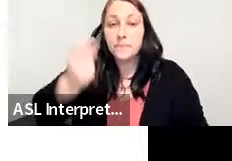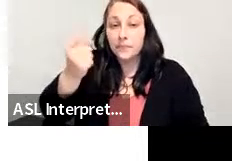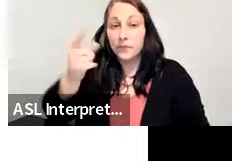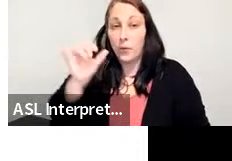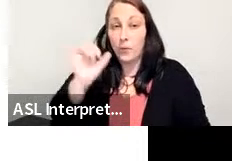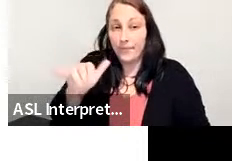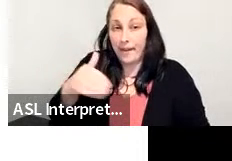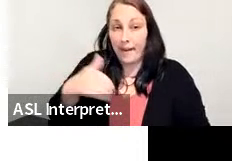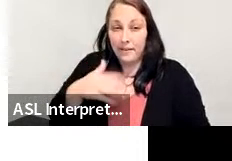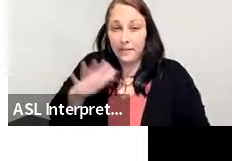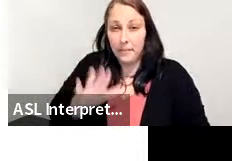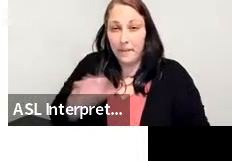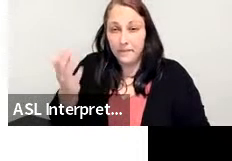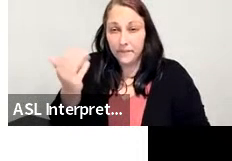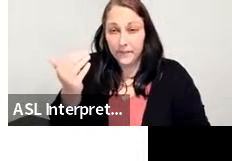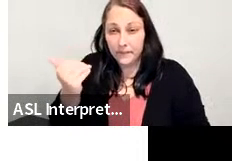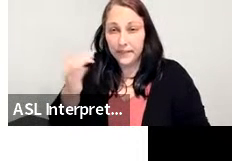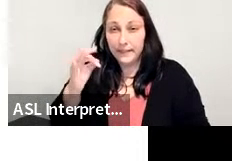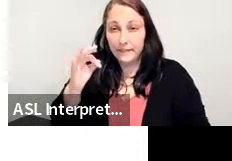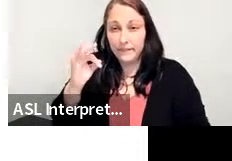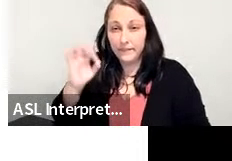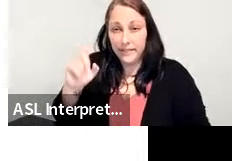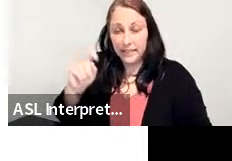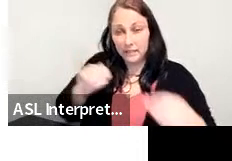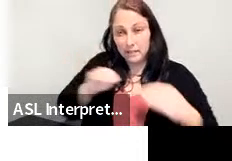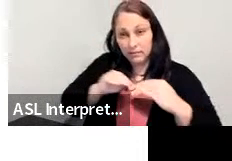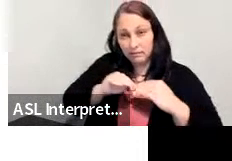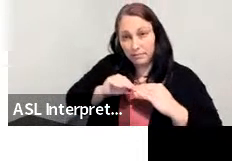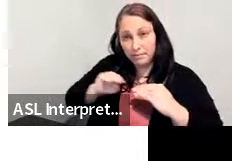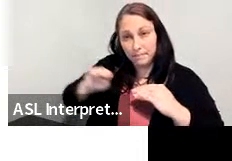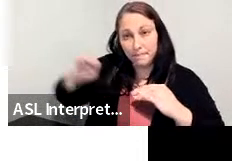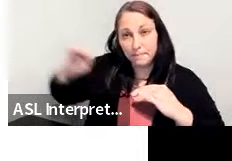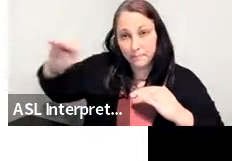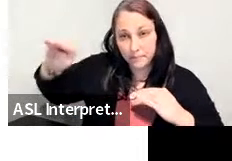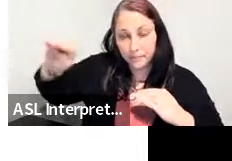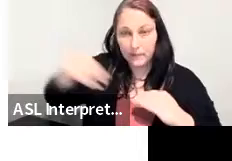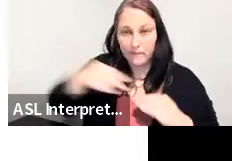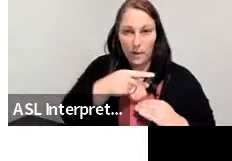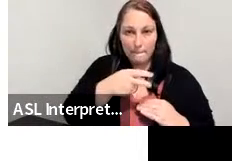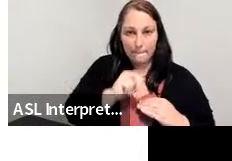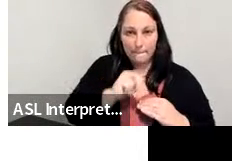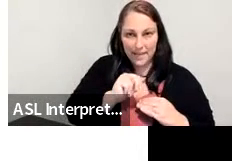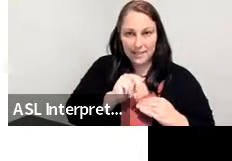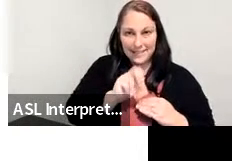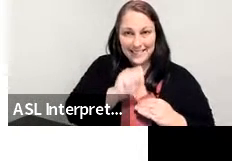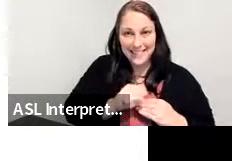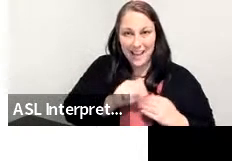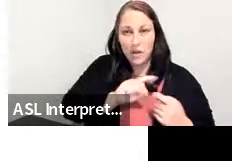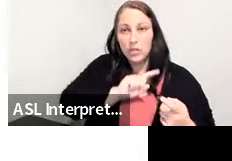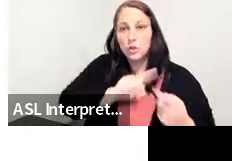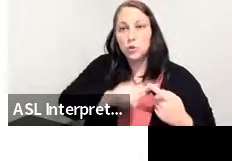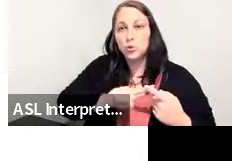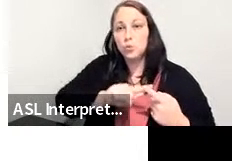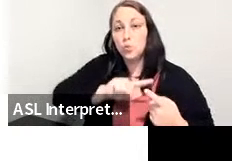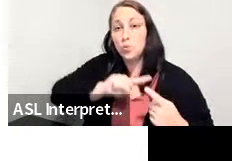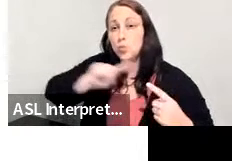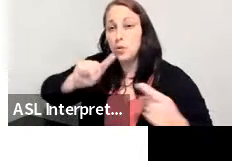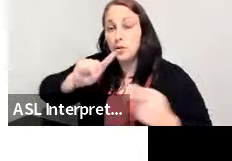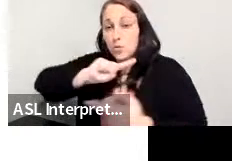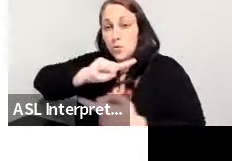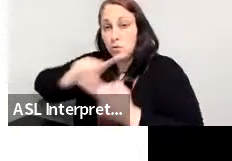15-foot plus change in elevation from Penn Street down south to the bottom of our site. So we'll show you how